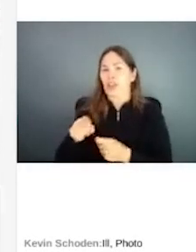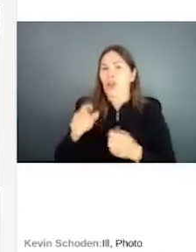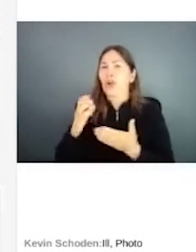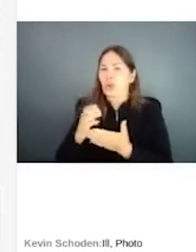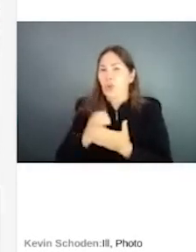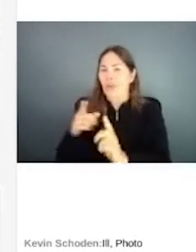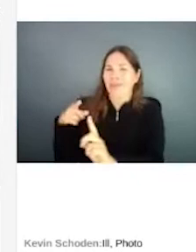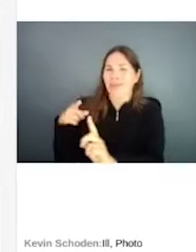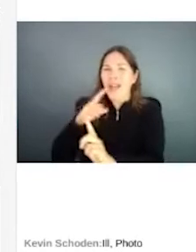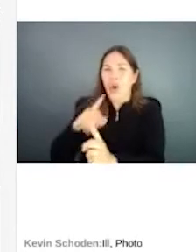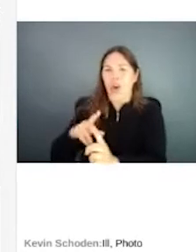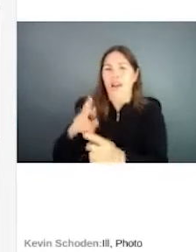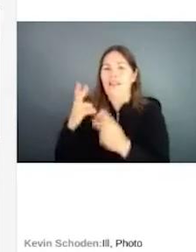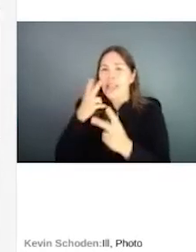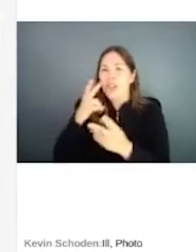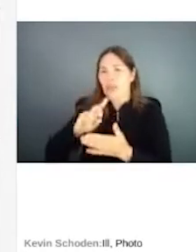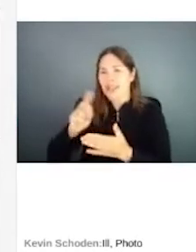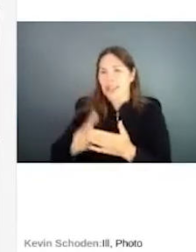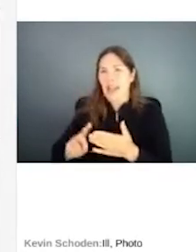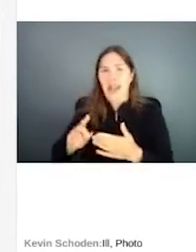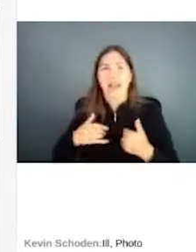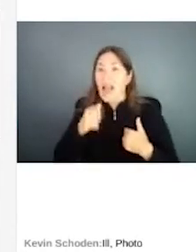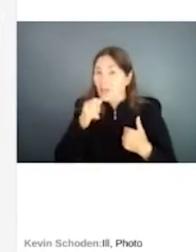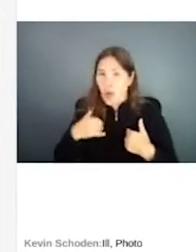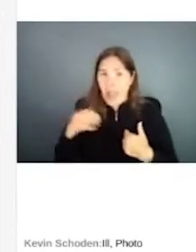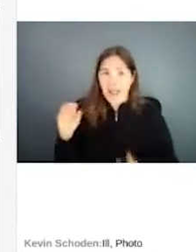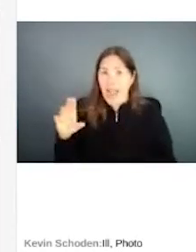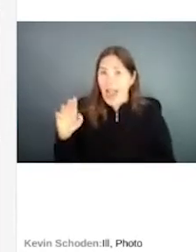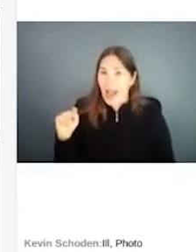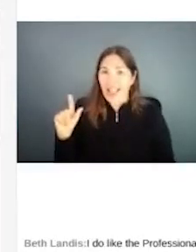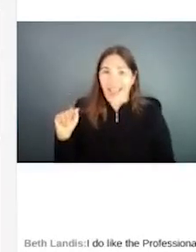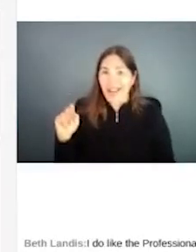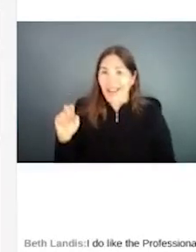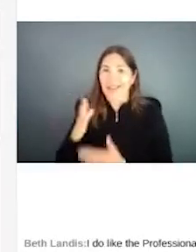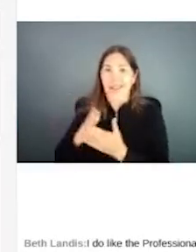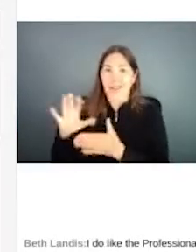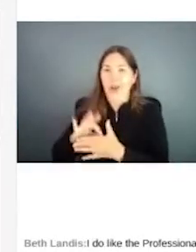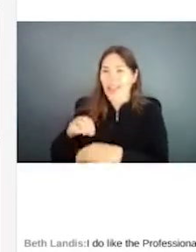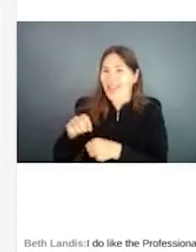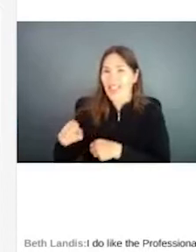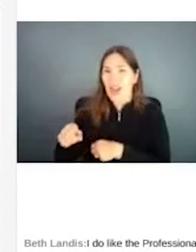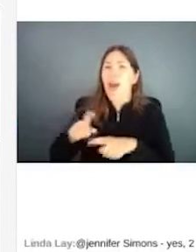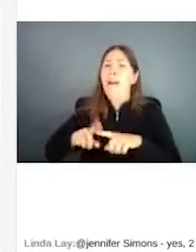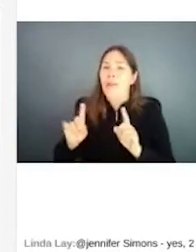visual design. I don't have the outline of the content that is in there, but this is available for